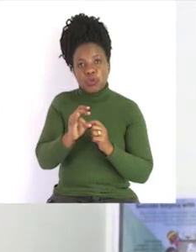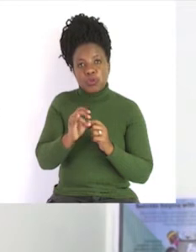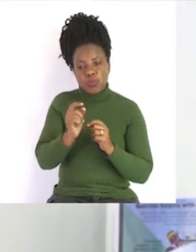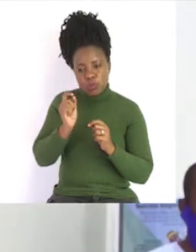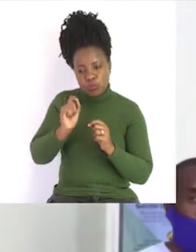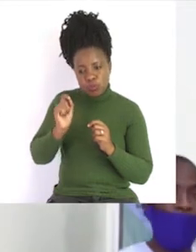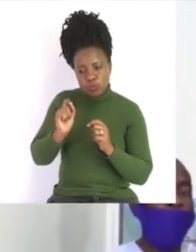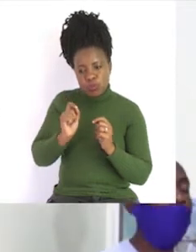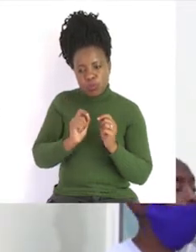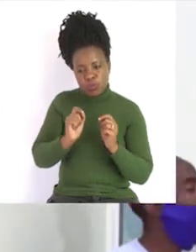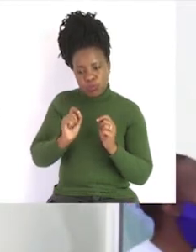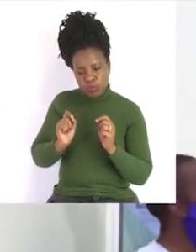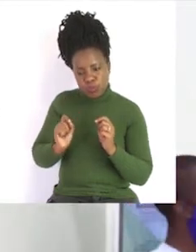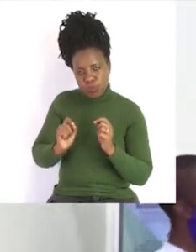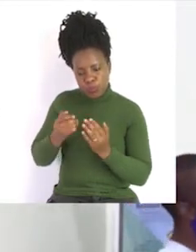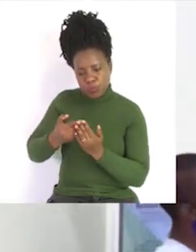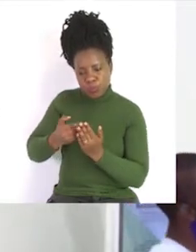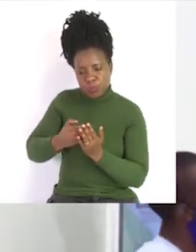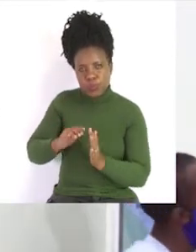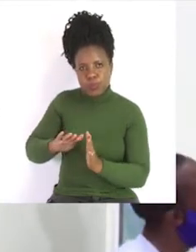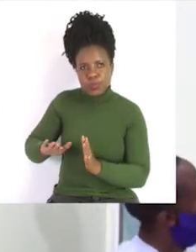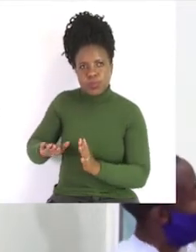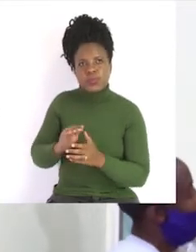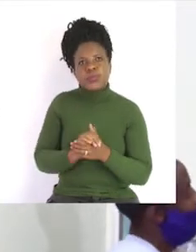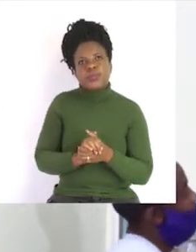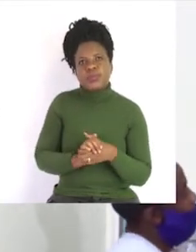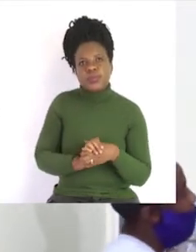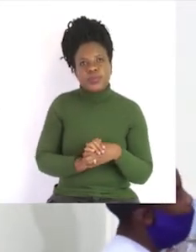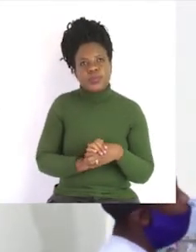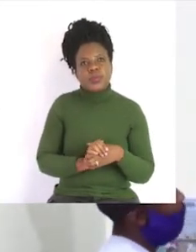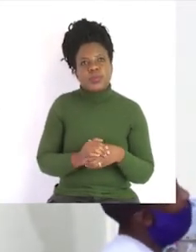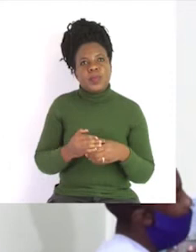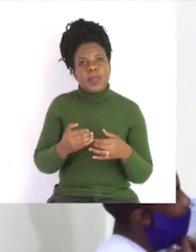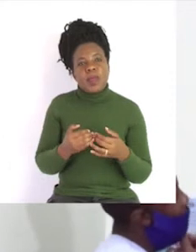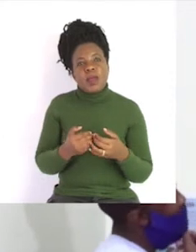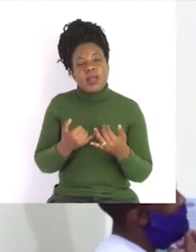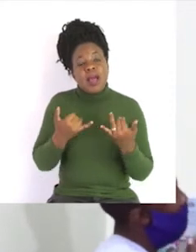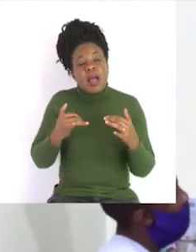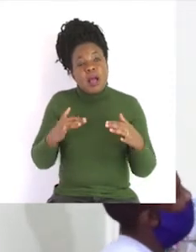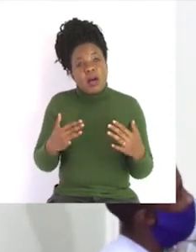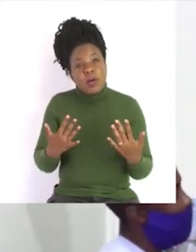together? Okay. Now let's get to it. So how do I divide